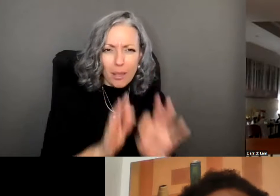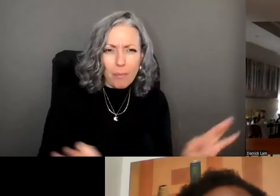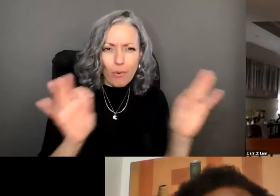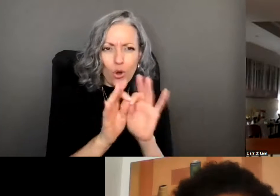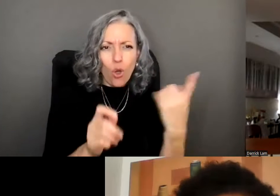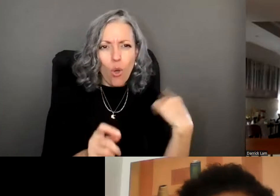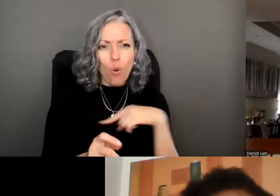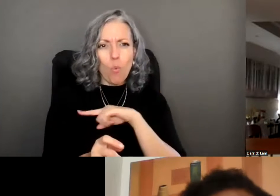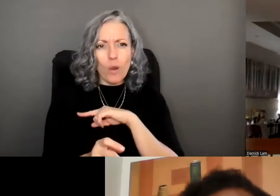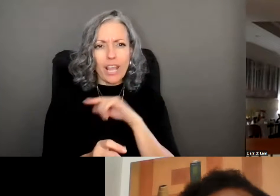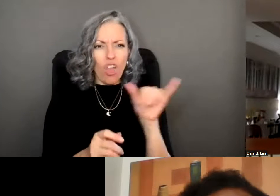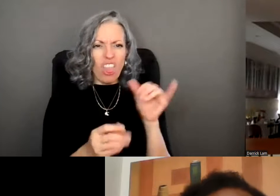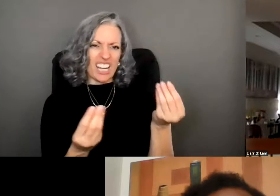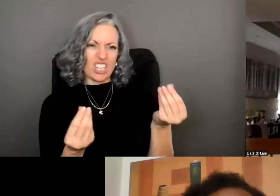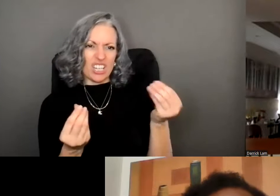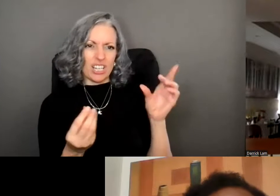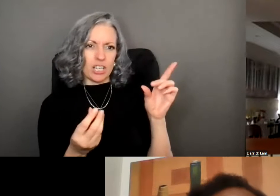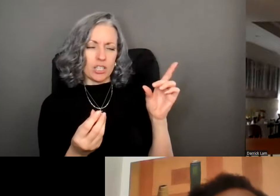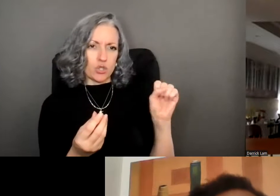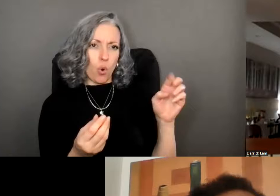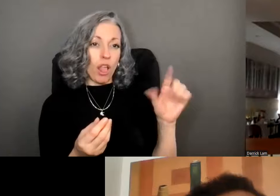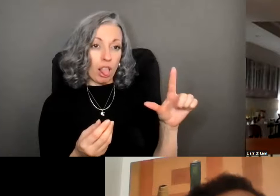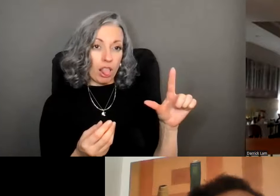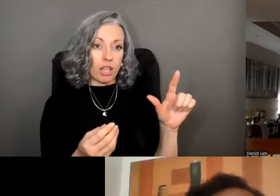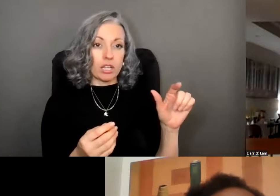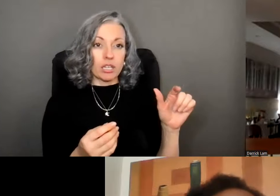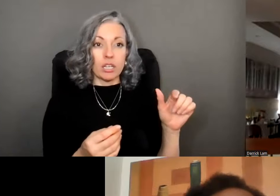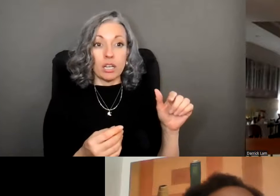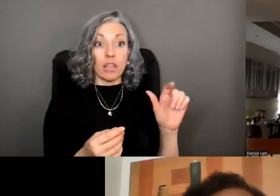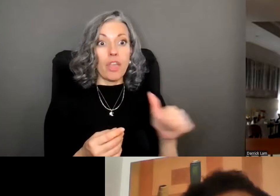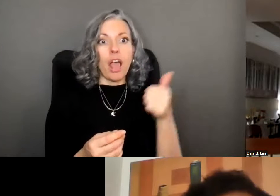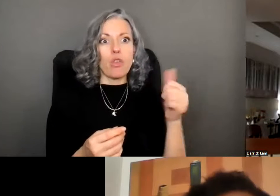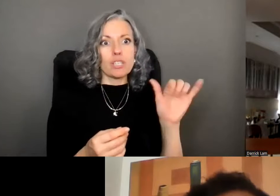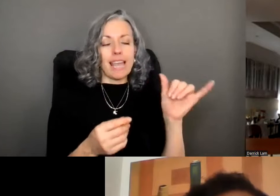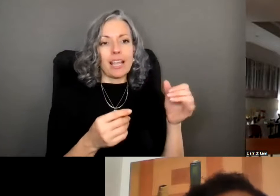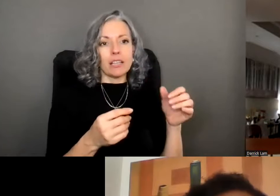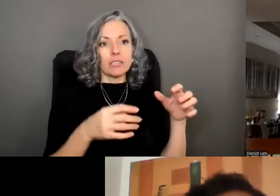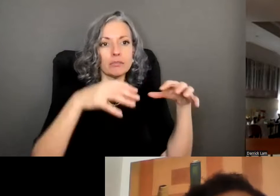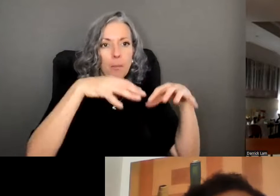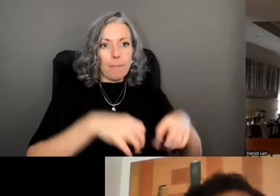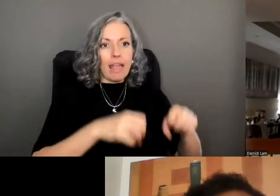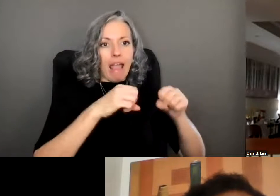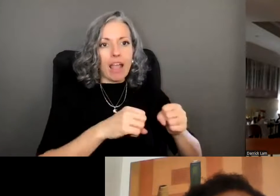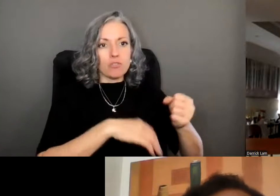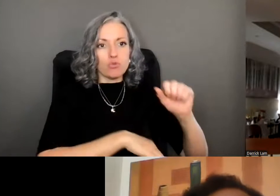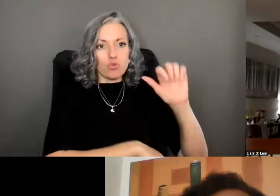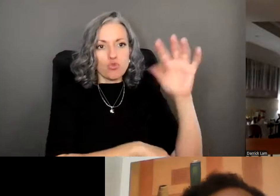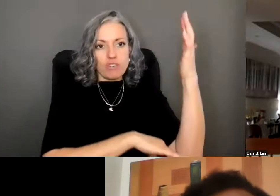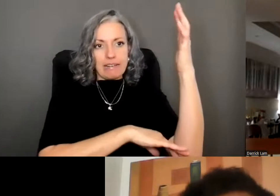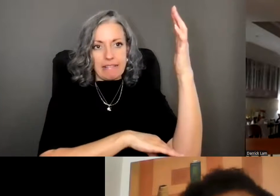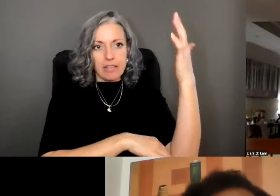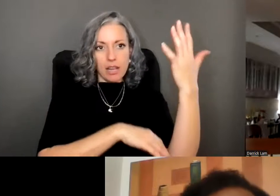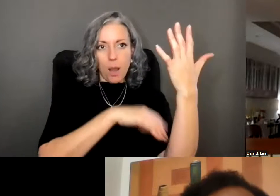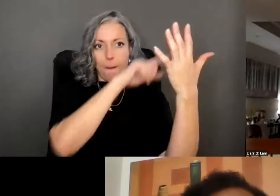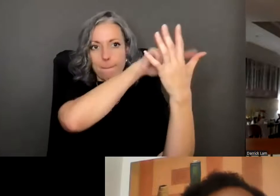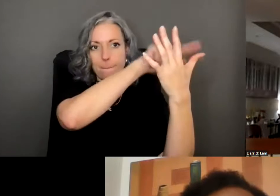the soil, and then the other priority is like the tree and the branches, and you need the soil.